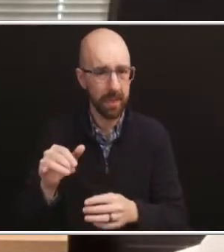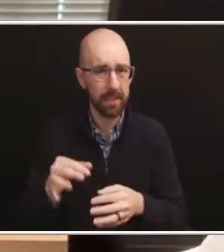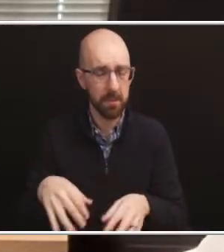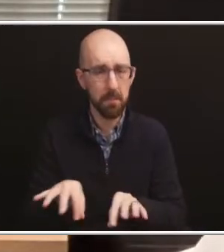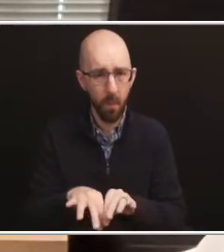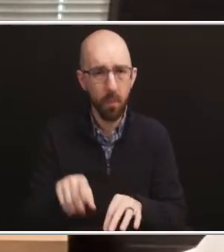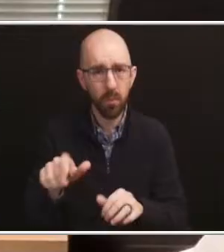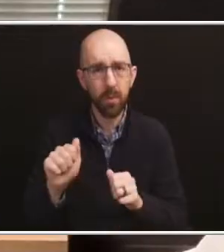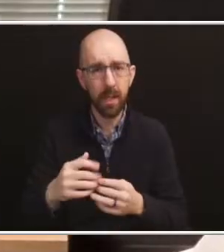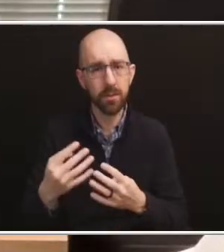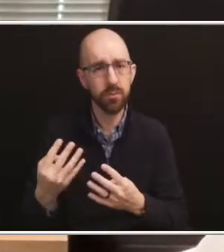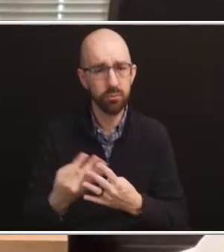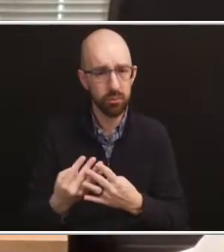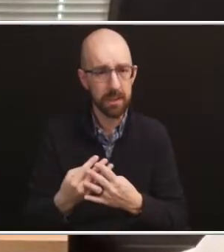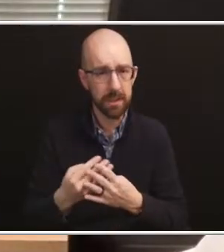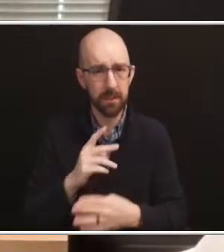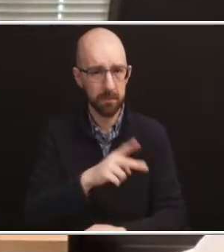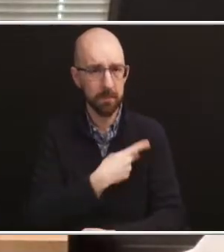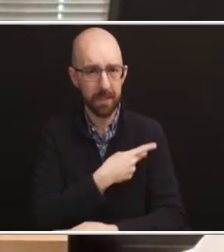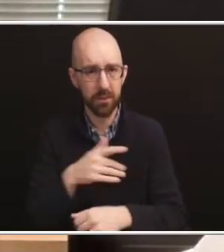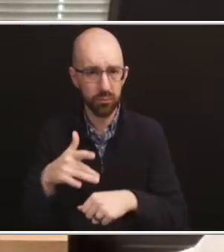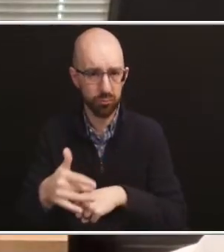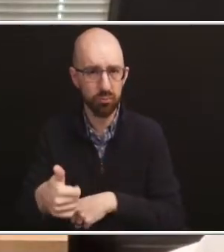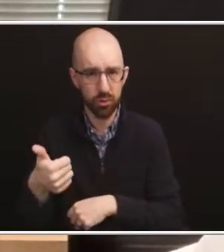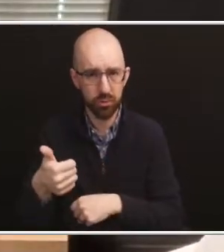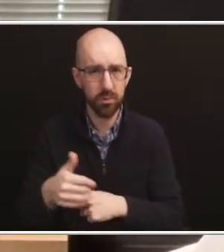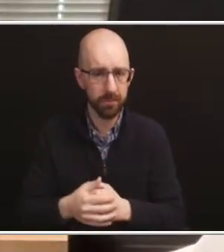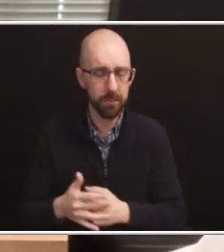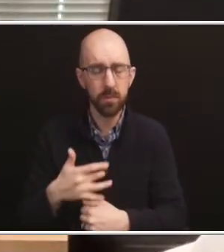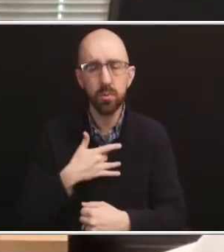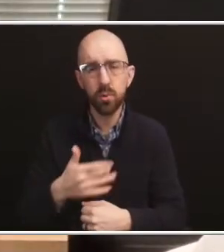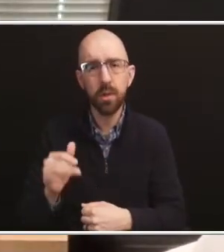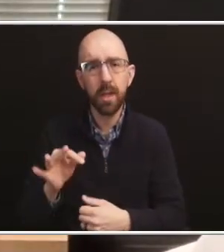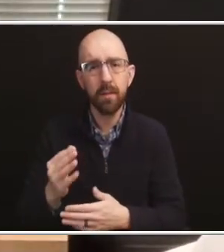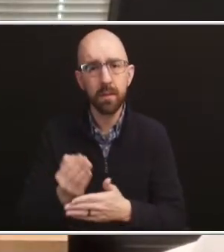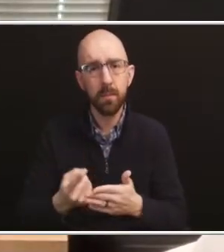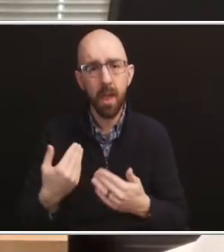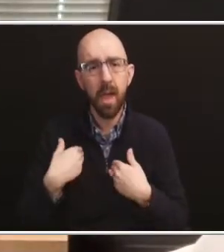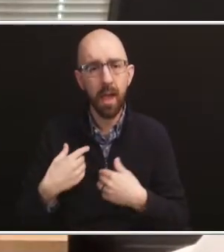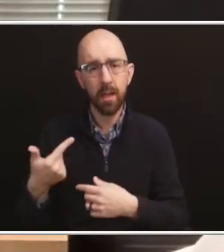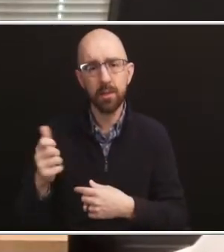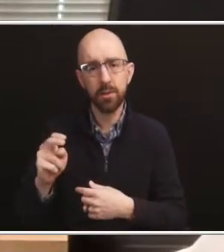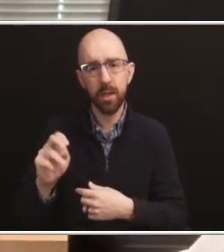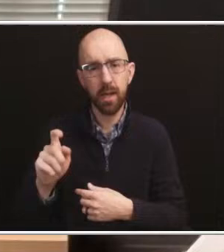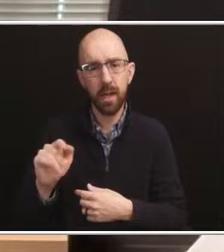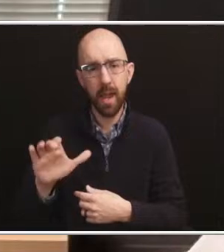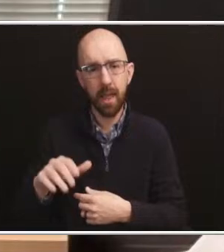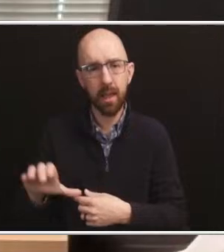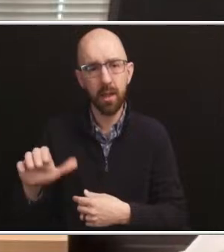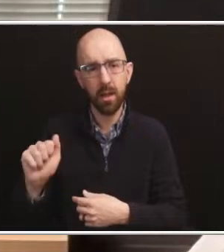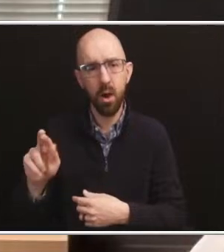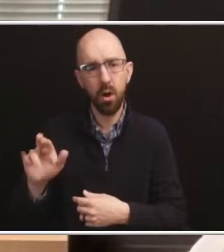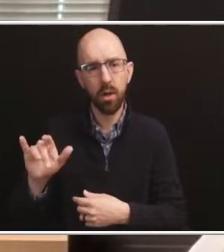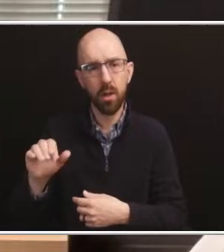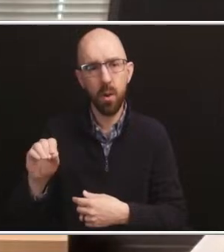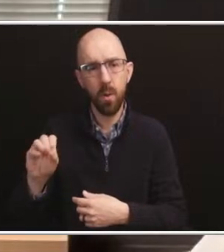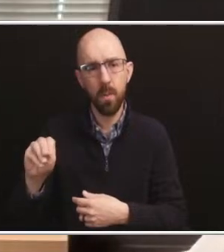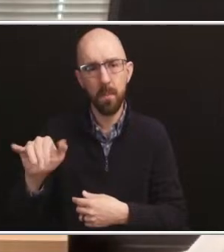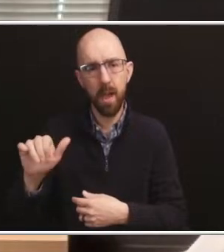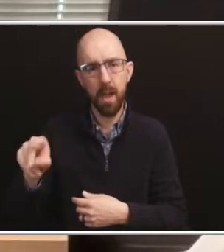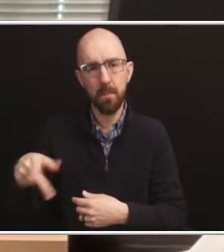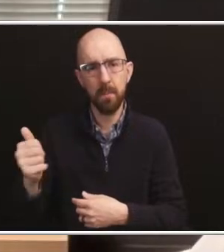you can screen patients earlier. You know, usually if someone has a genetic cardiomyopathy, you know, we do gene testing, we